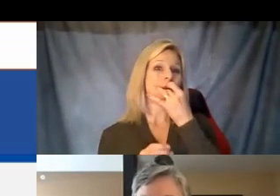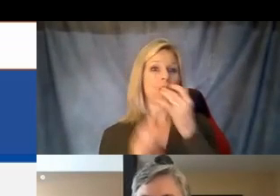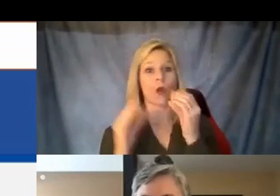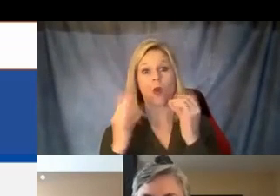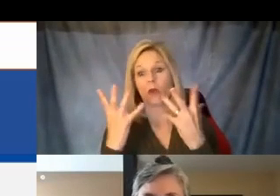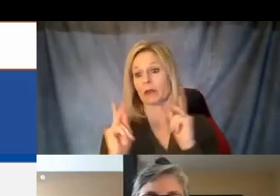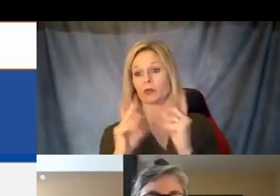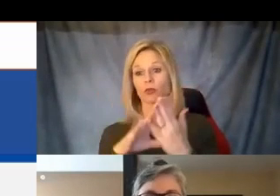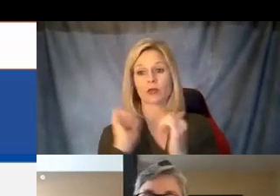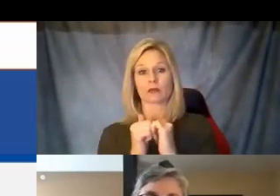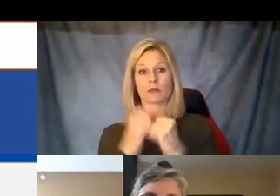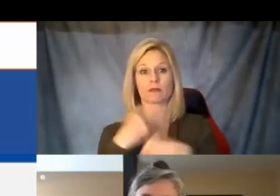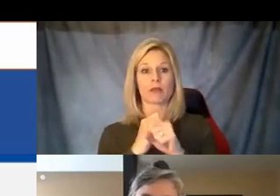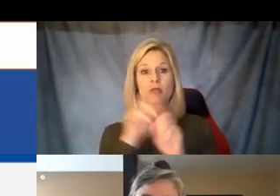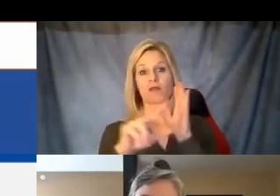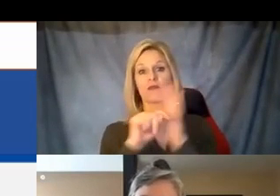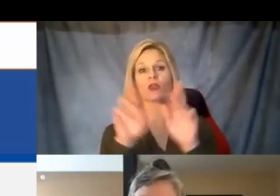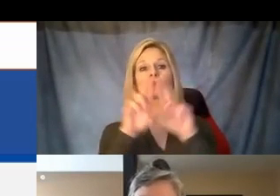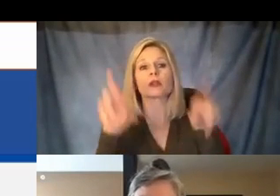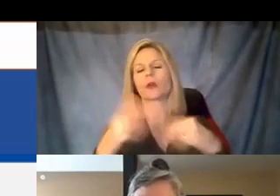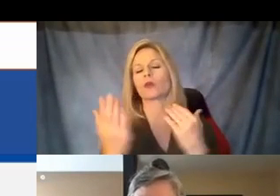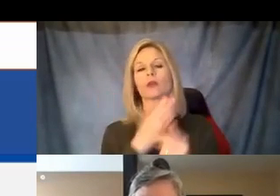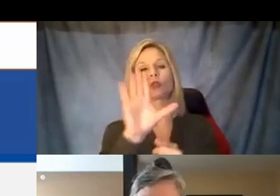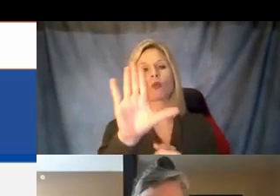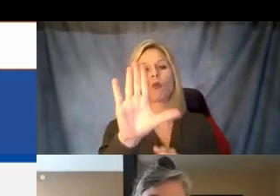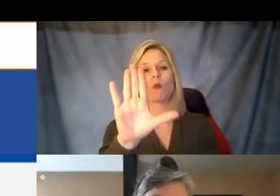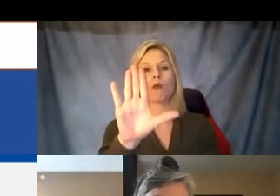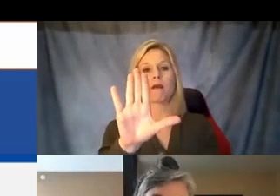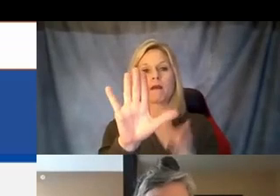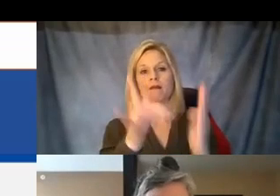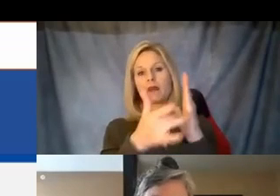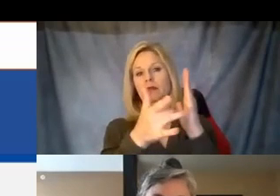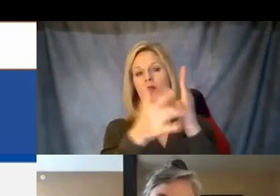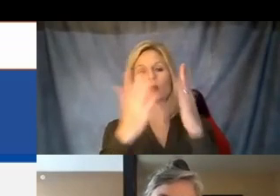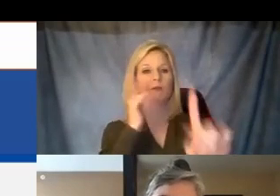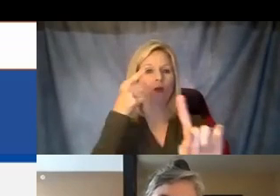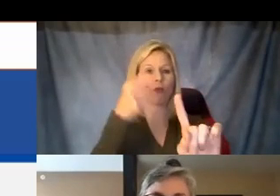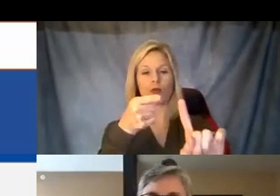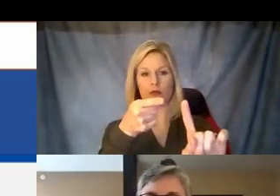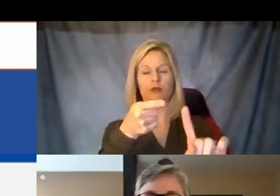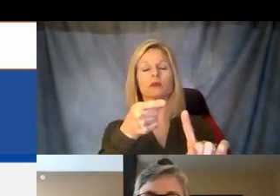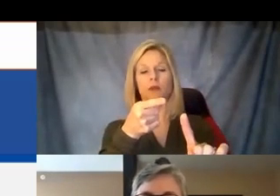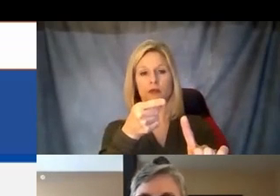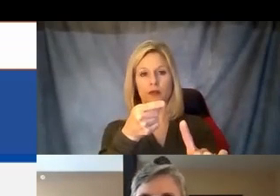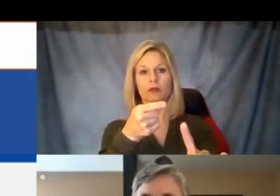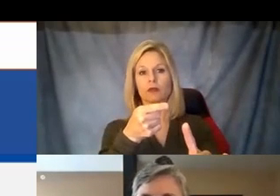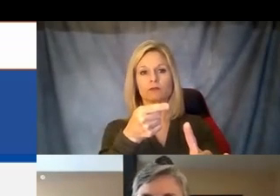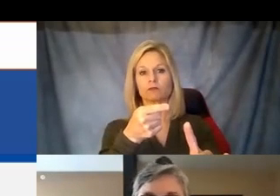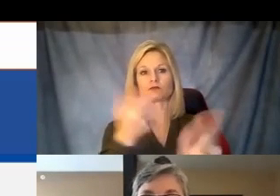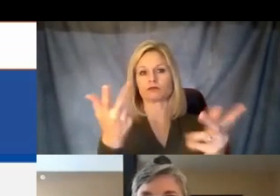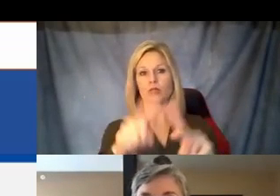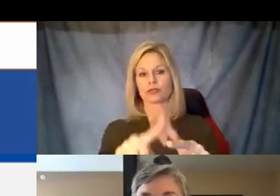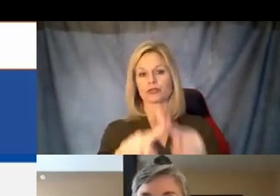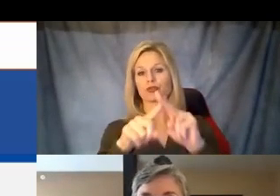resumes. Whatever the technology is, whatever the goal is, what's the starting document?